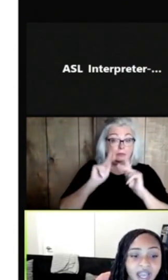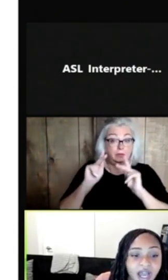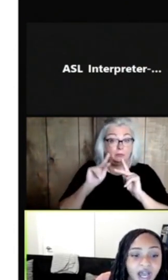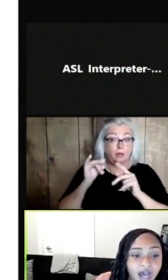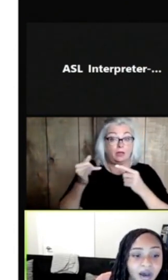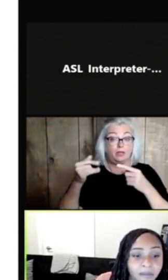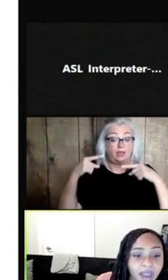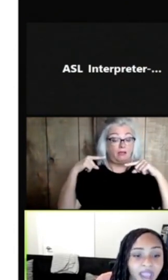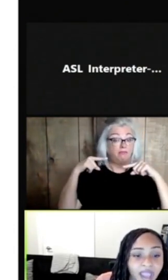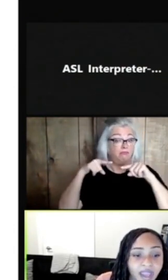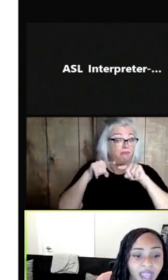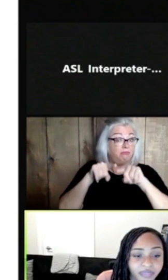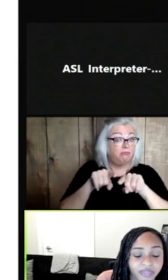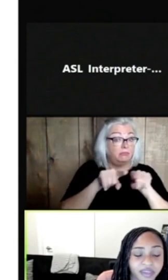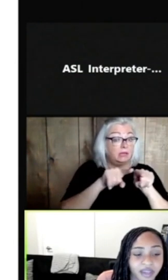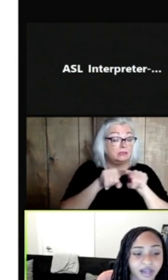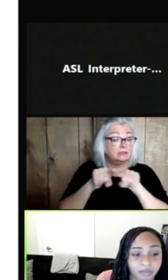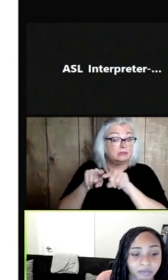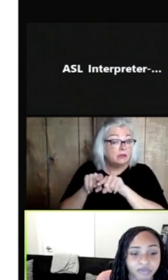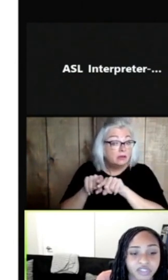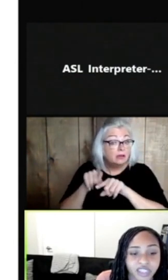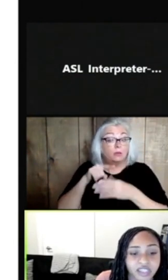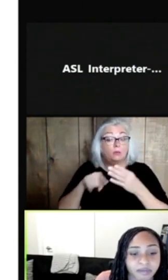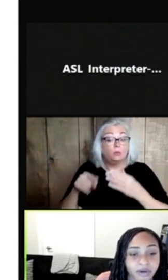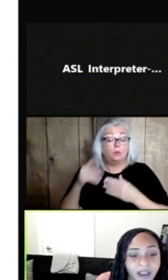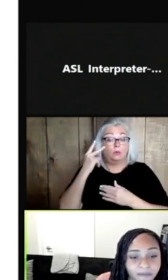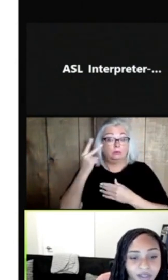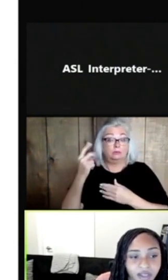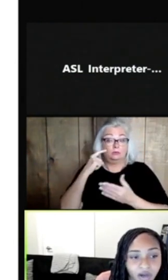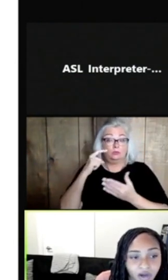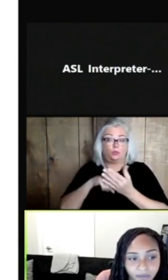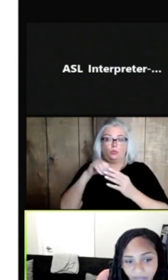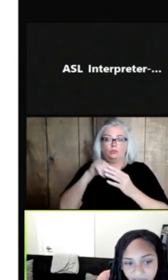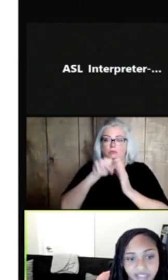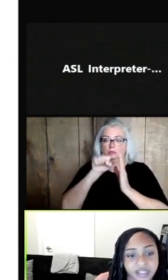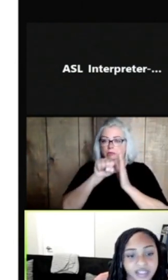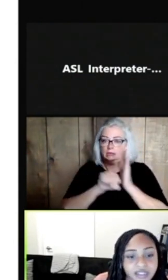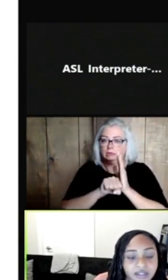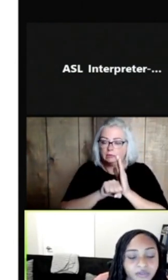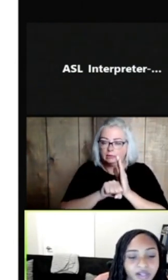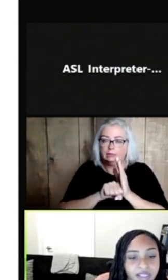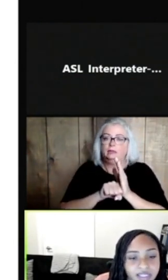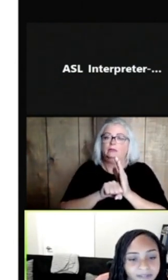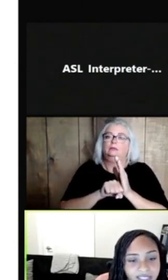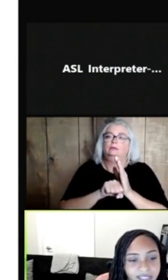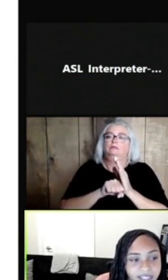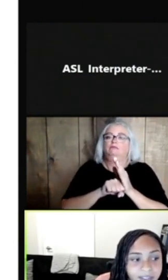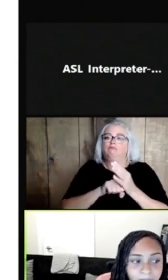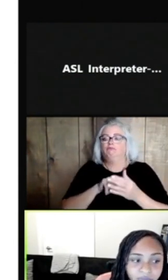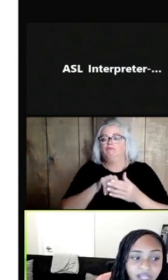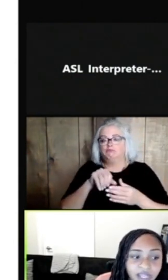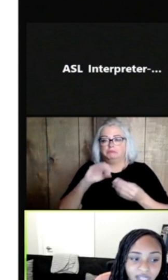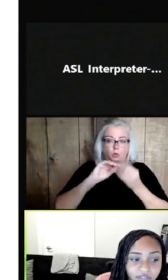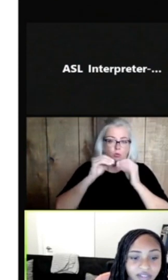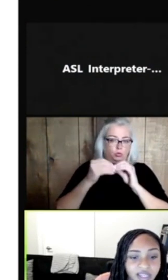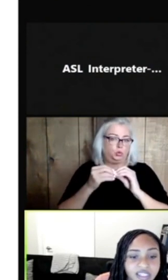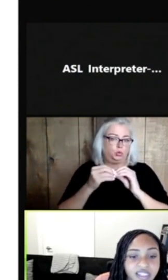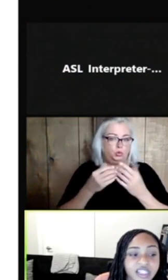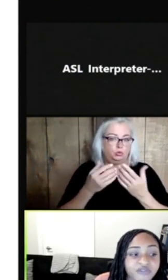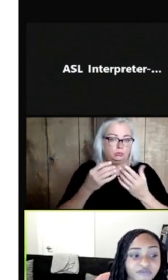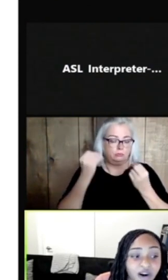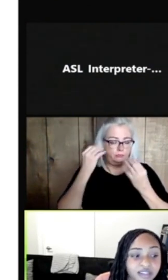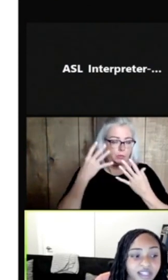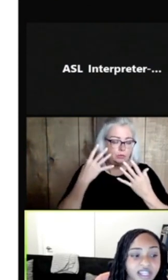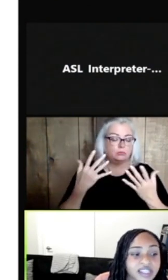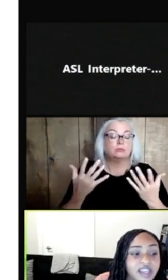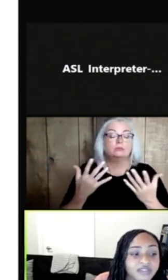see in the state's demographic of vaccinees, COVID-19 vaccinees. Nevertheless, it